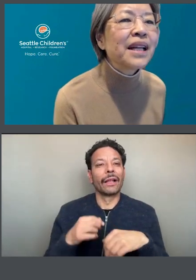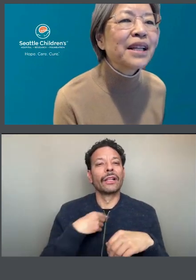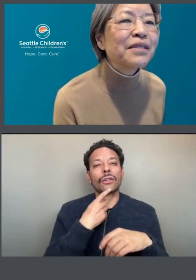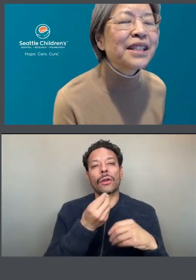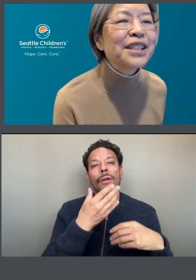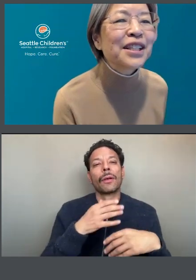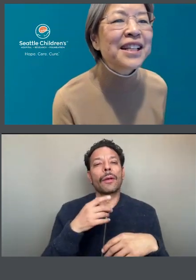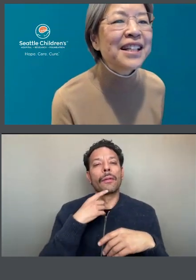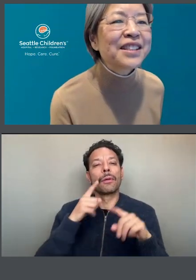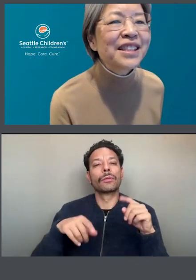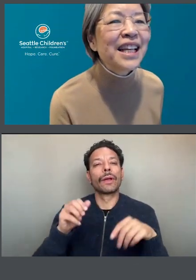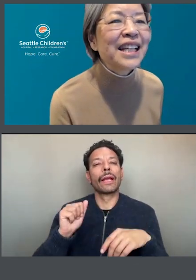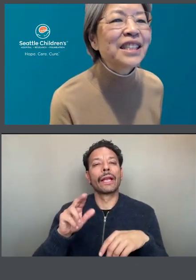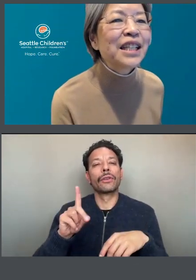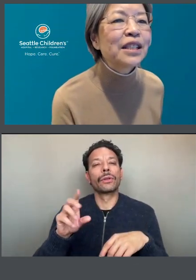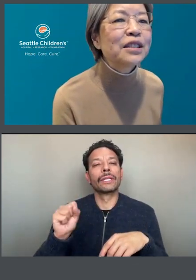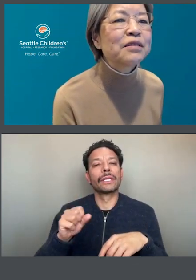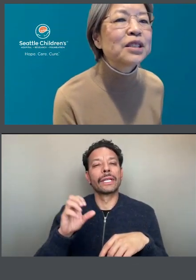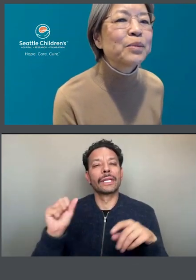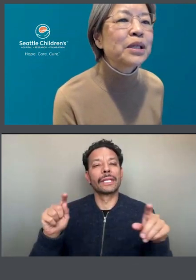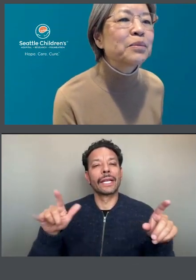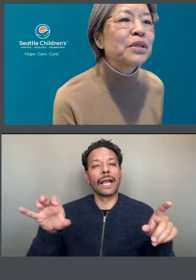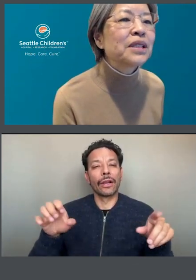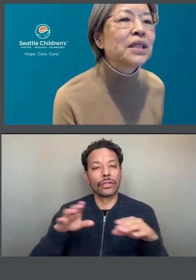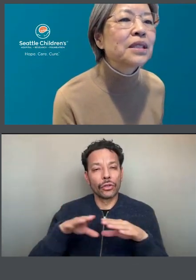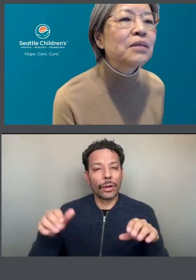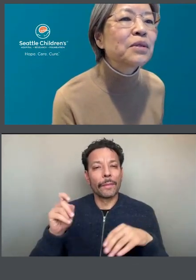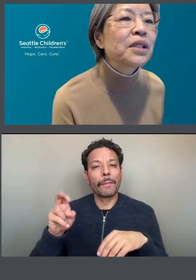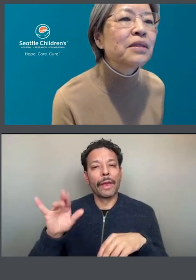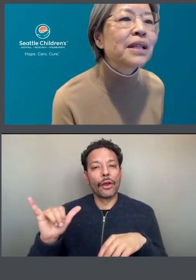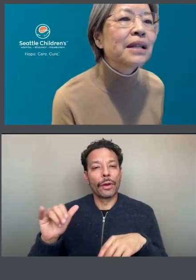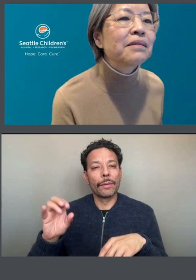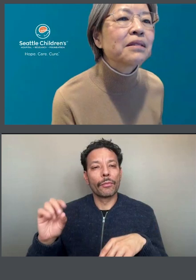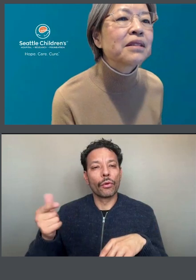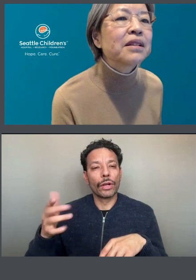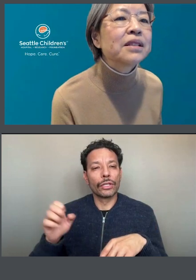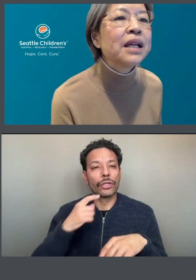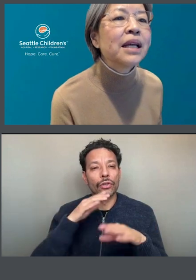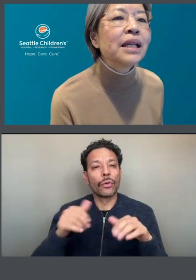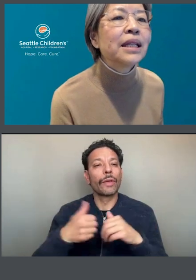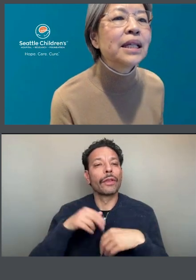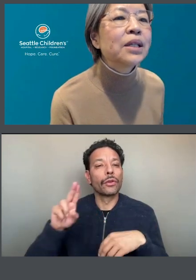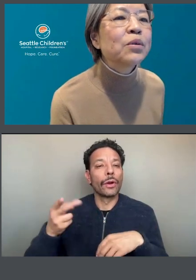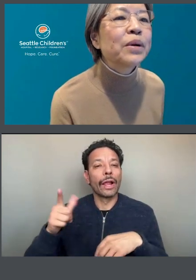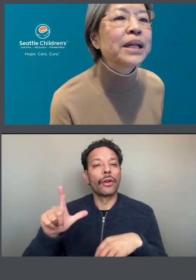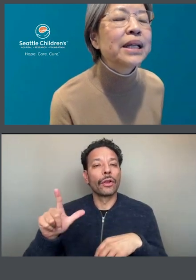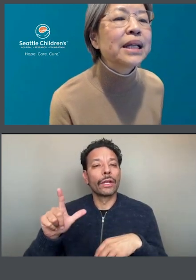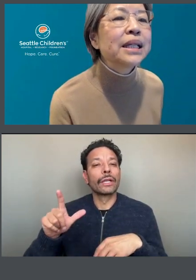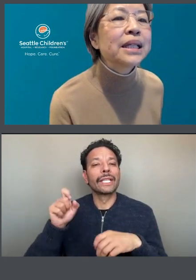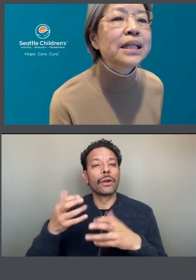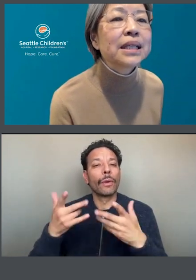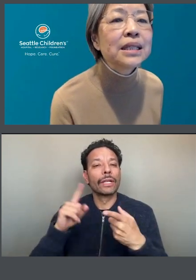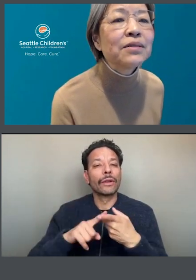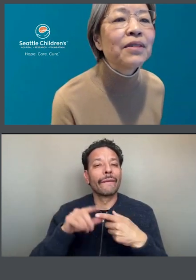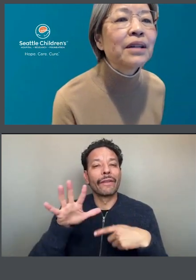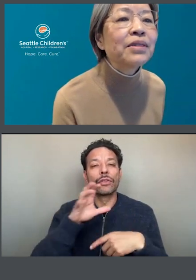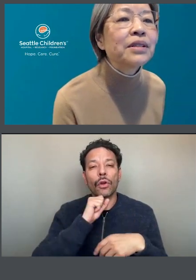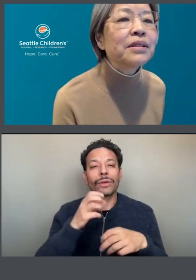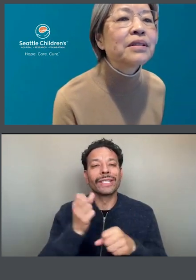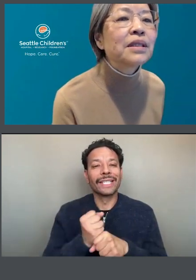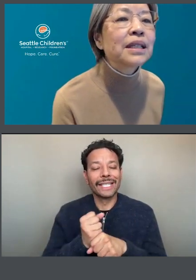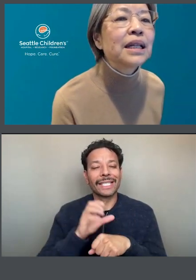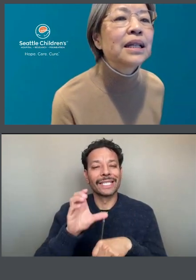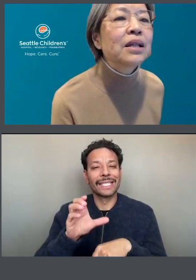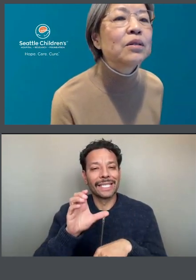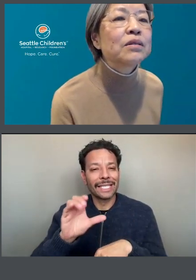multiple AUDs, audiologists at Seattle Children's and Mary Bridge, that children with unilateral hearing loss need to wait until at least 5